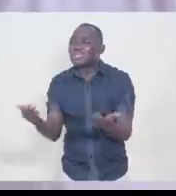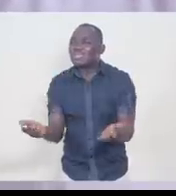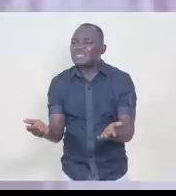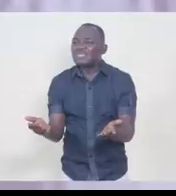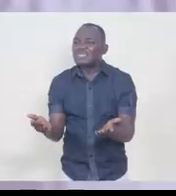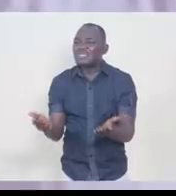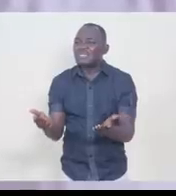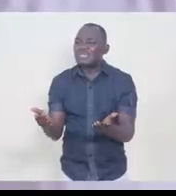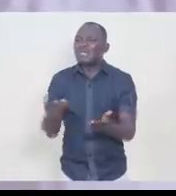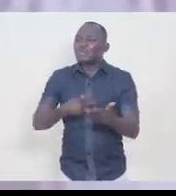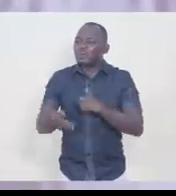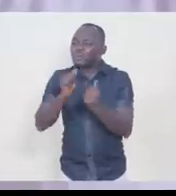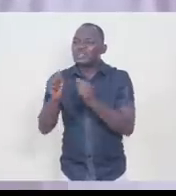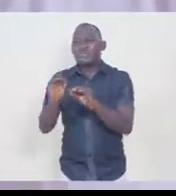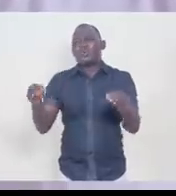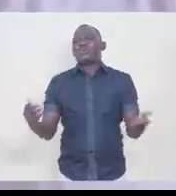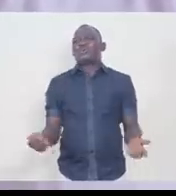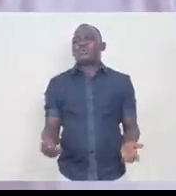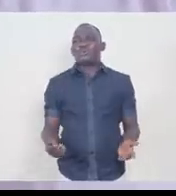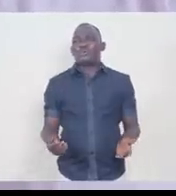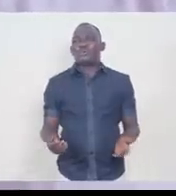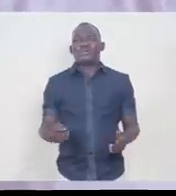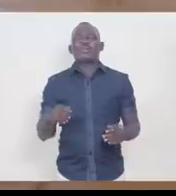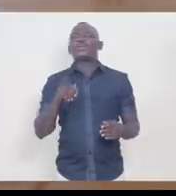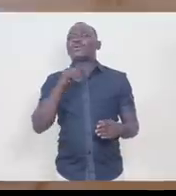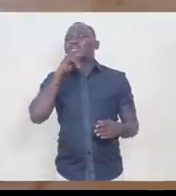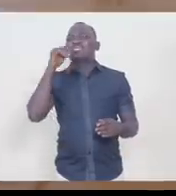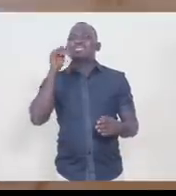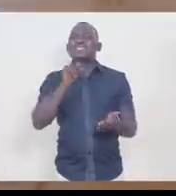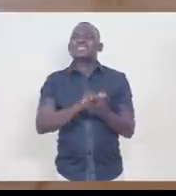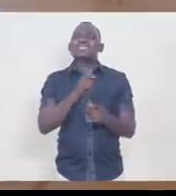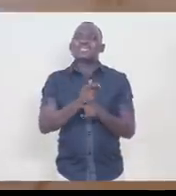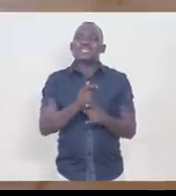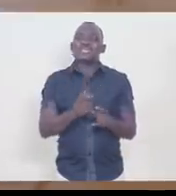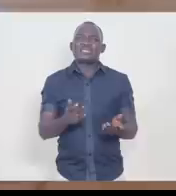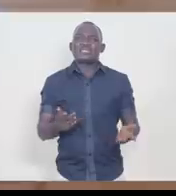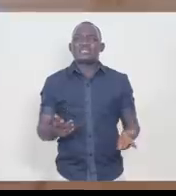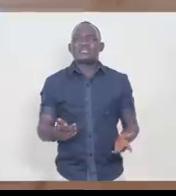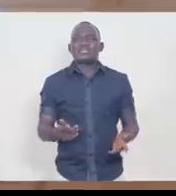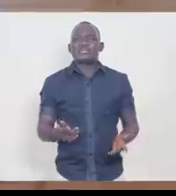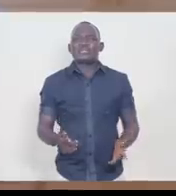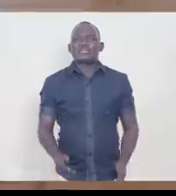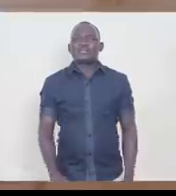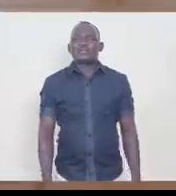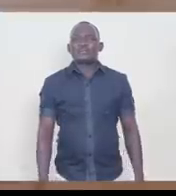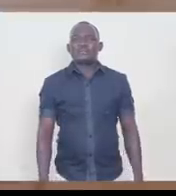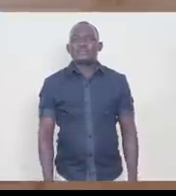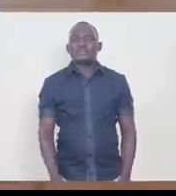No, it's not. So then? It's just that. You don't need to. Ouch!